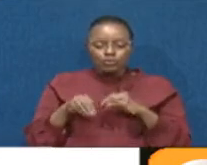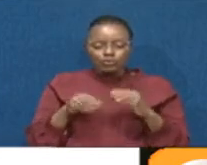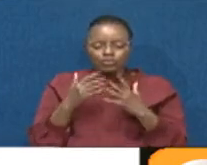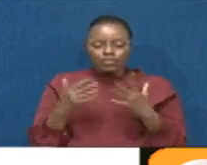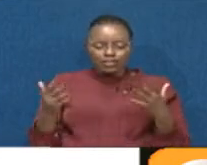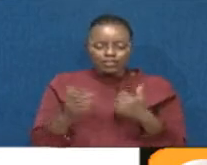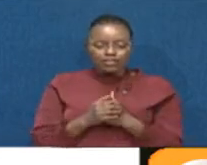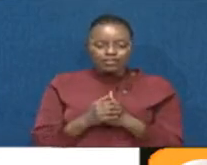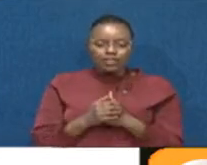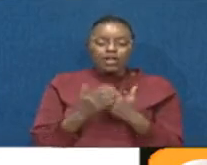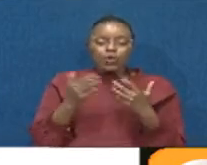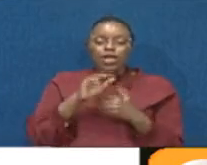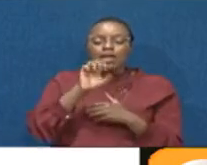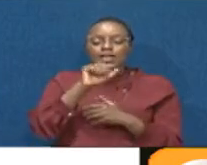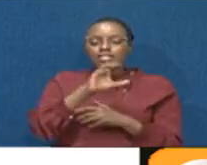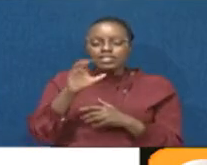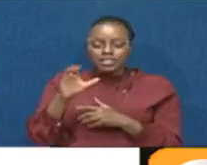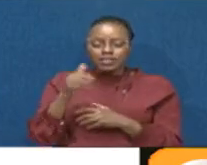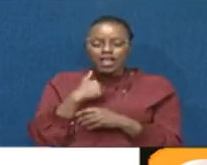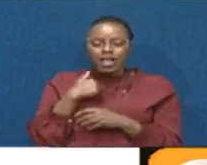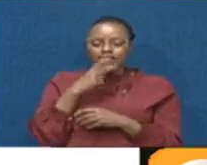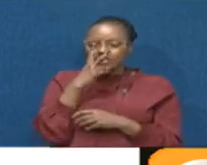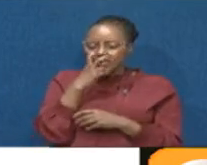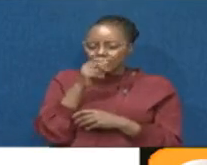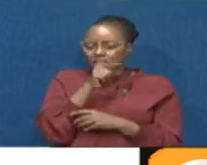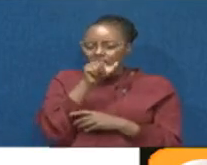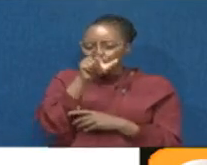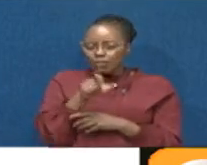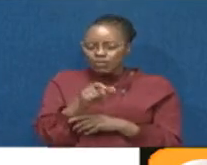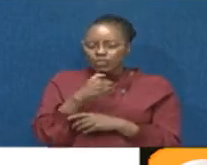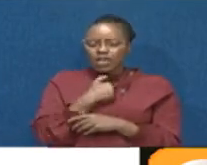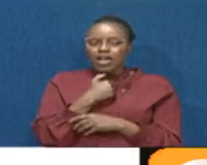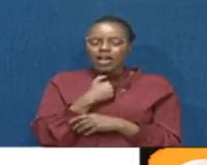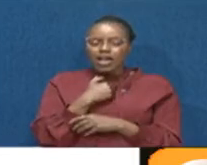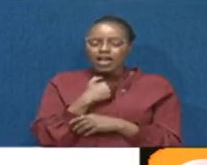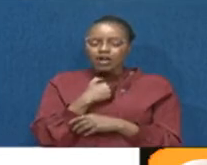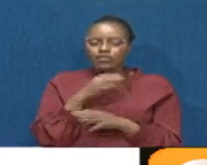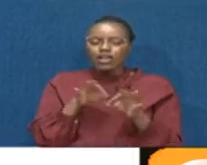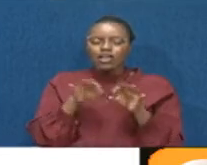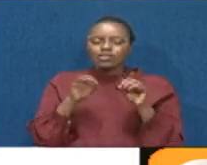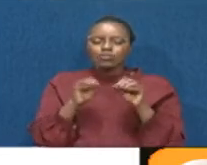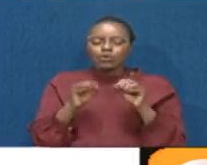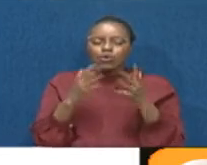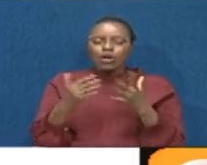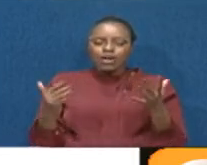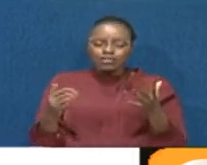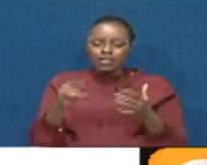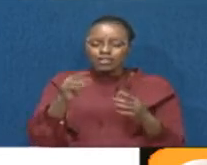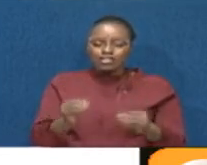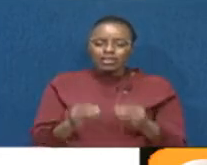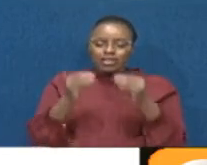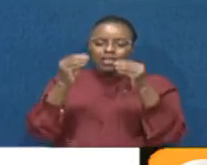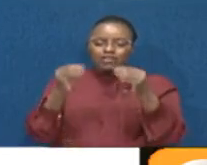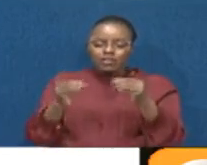conduct. Where EACC reasonably suspects that a person is in possession of unexplained assets, it issues